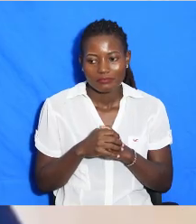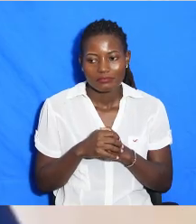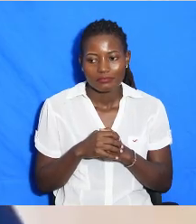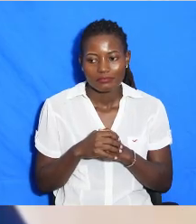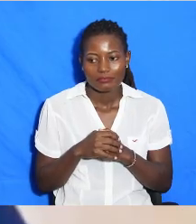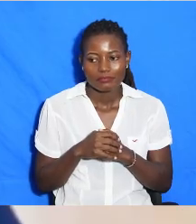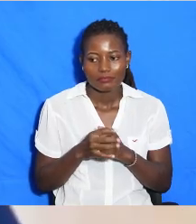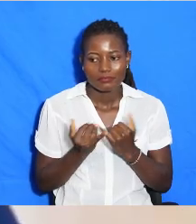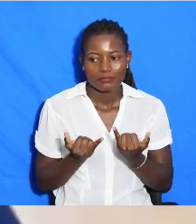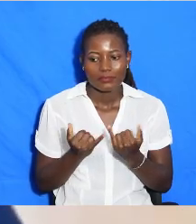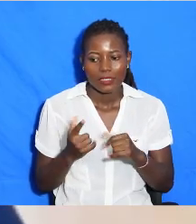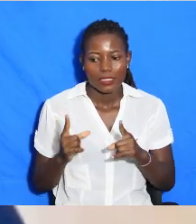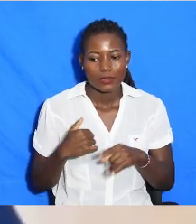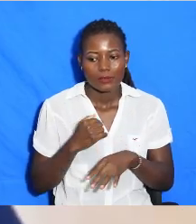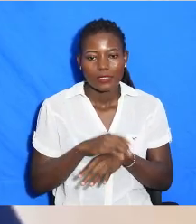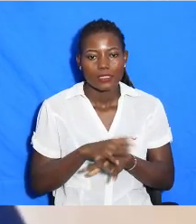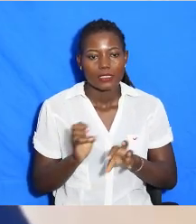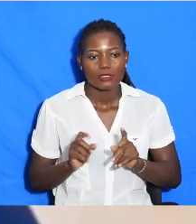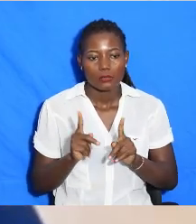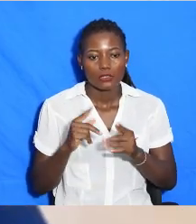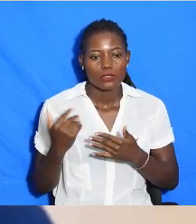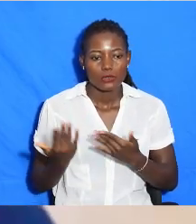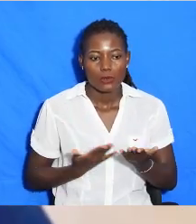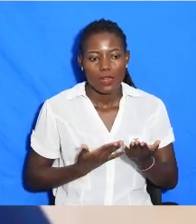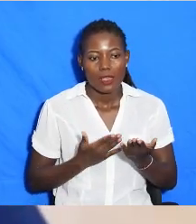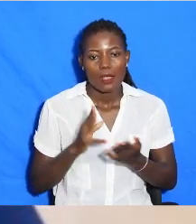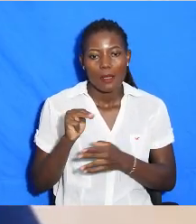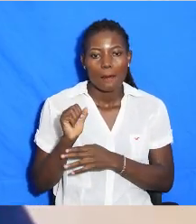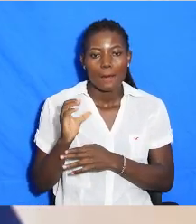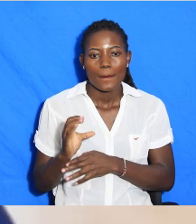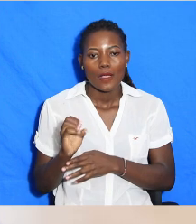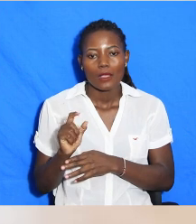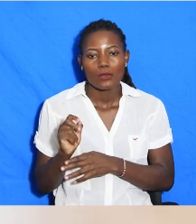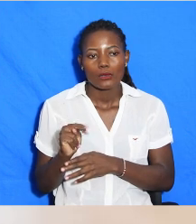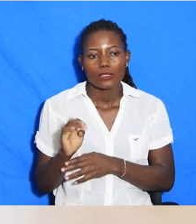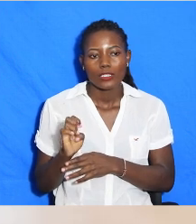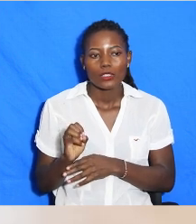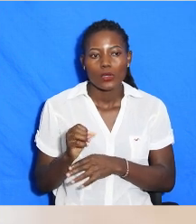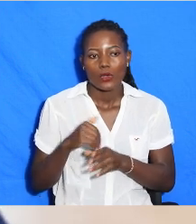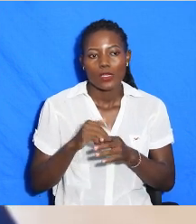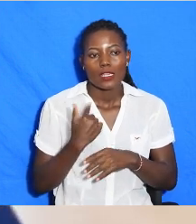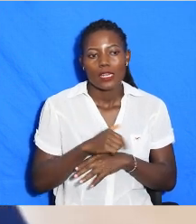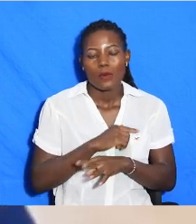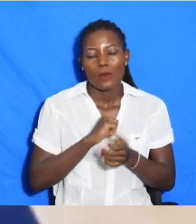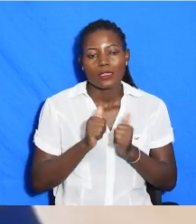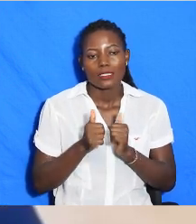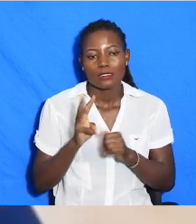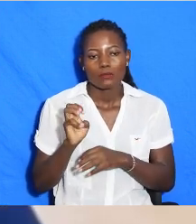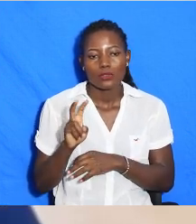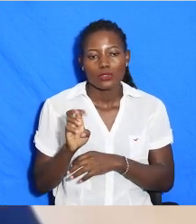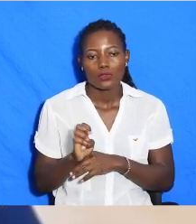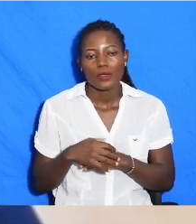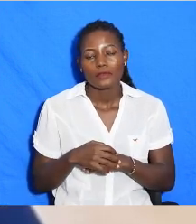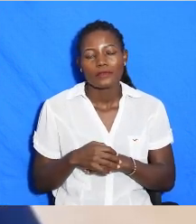So let me take this opportunity to welcome Mark Otieno in our Sportswave Insight and